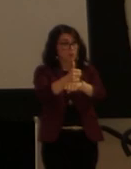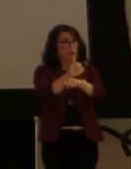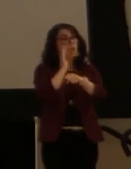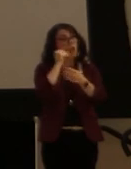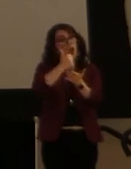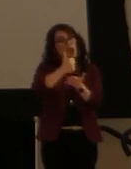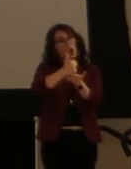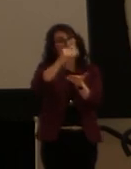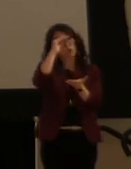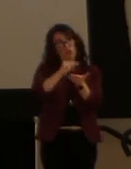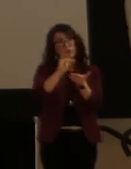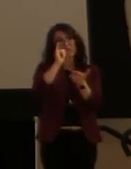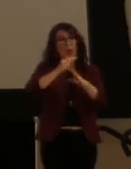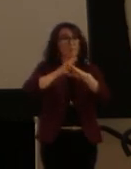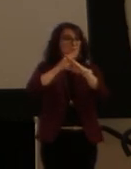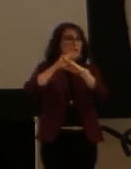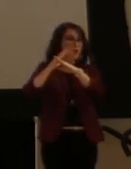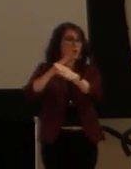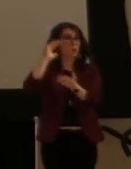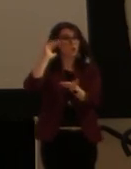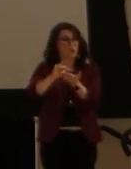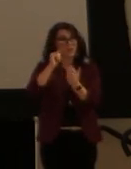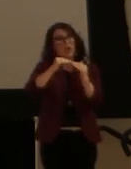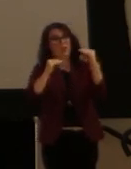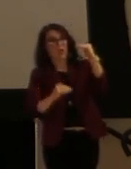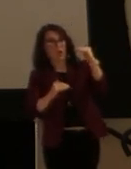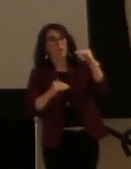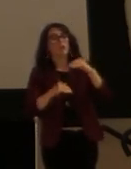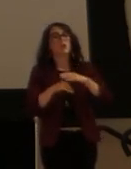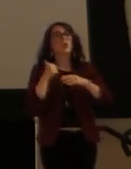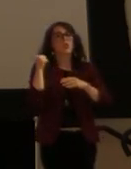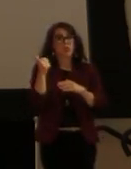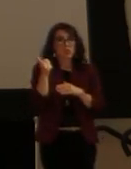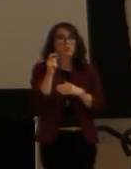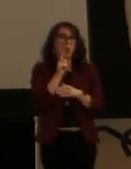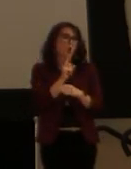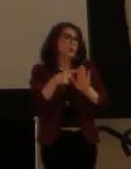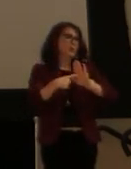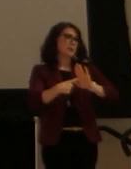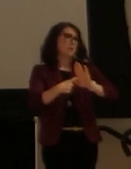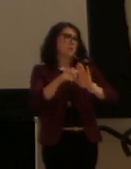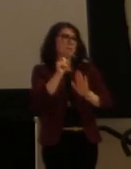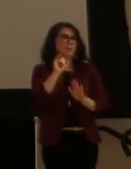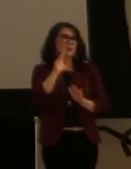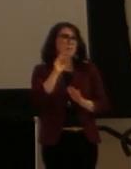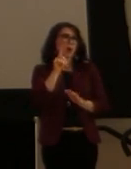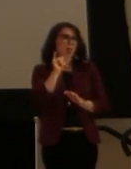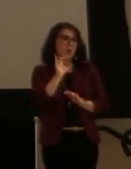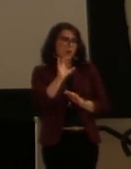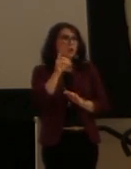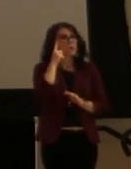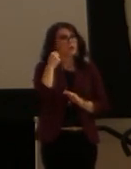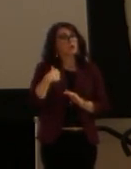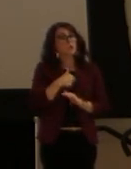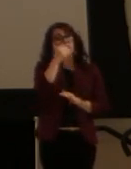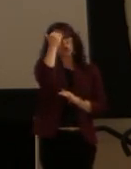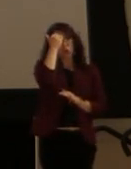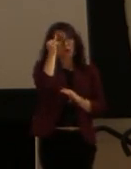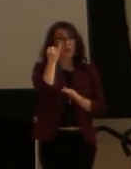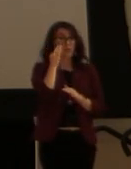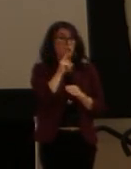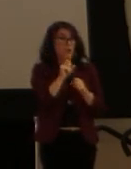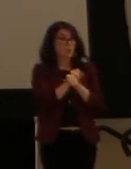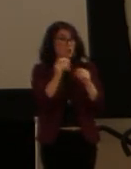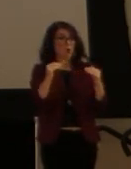see some of those strategies listed on these crates here. And these crates are symbolic because we know that in order for us to close gaps